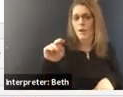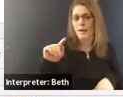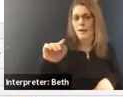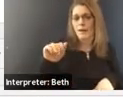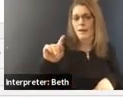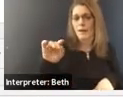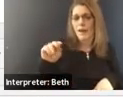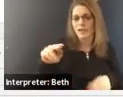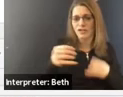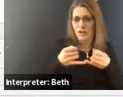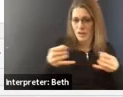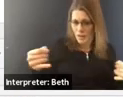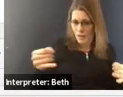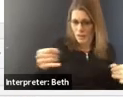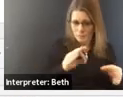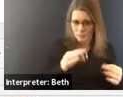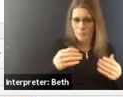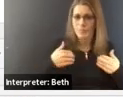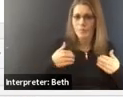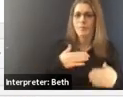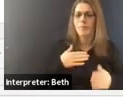what this design will be.